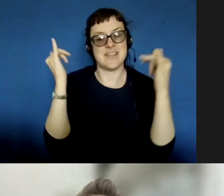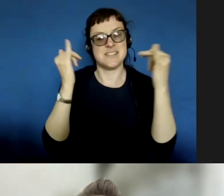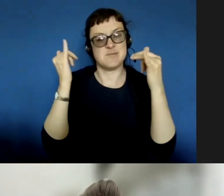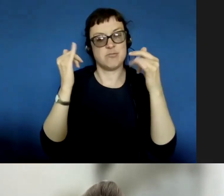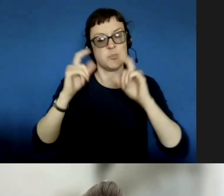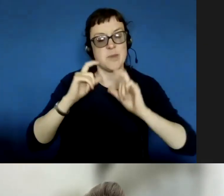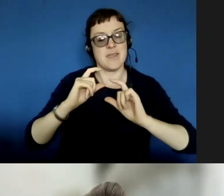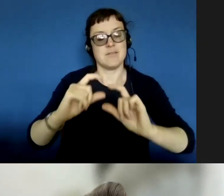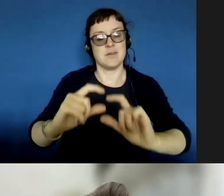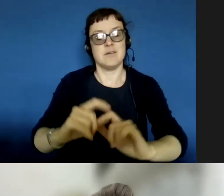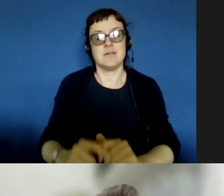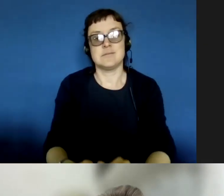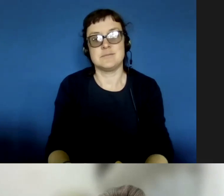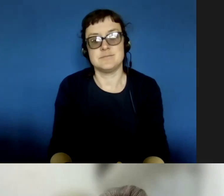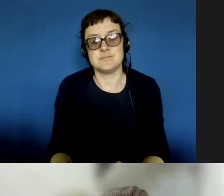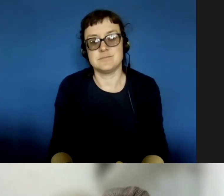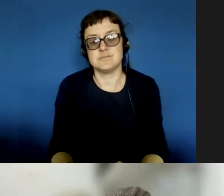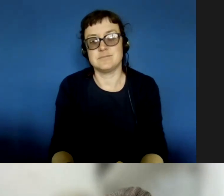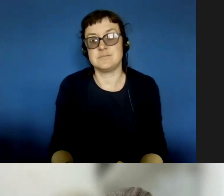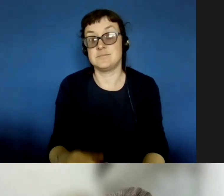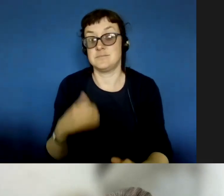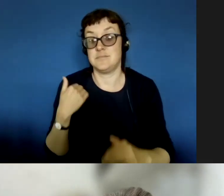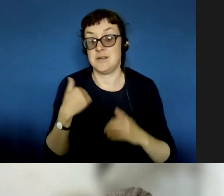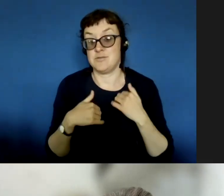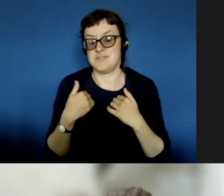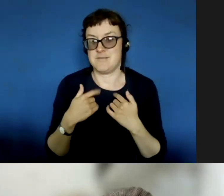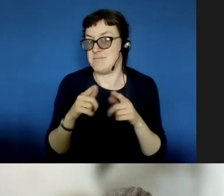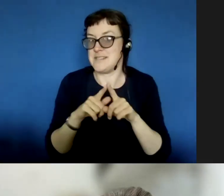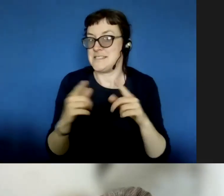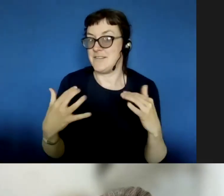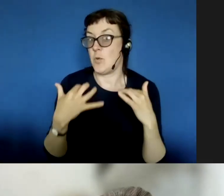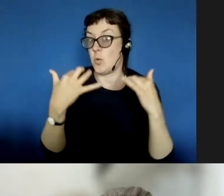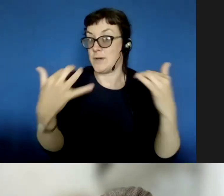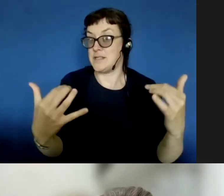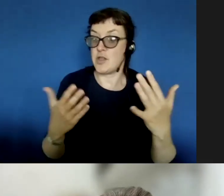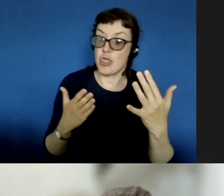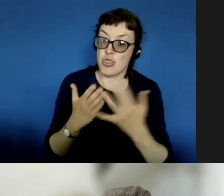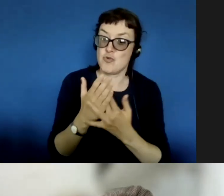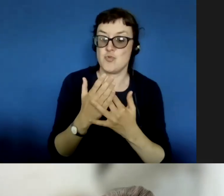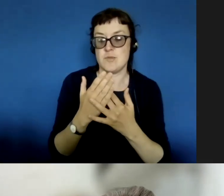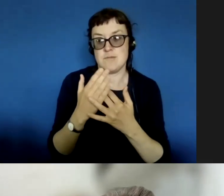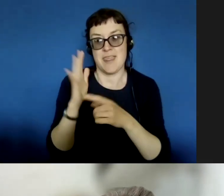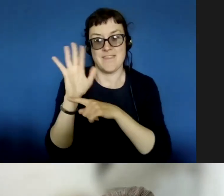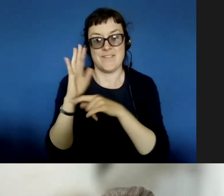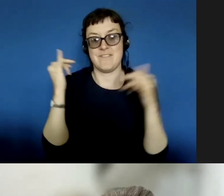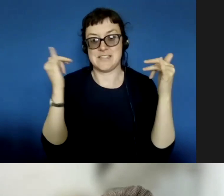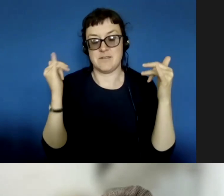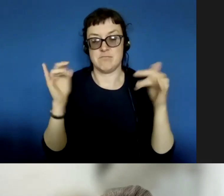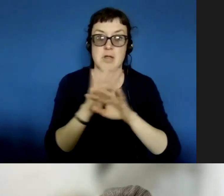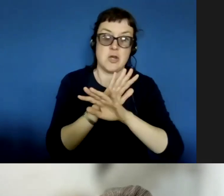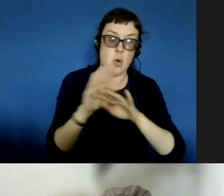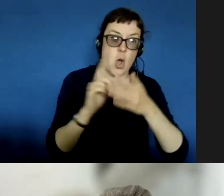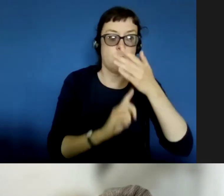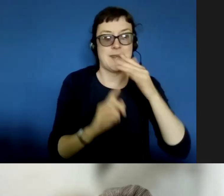So it was interesting because it got a very different audience through the film festival than it would have done in the